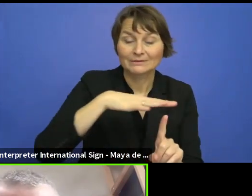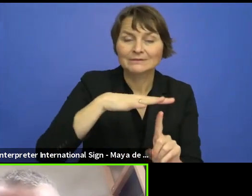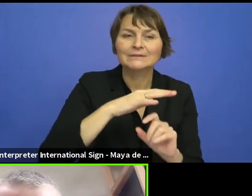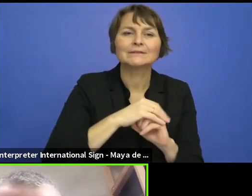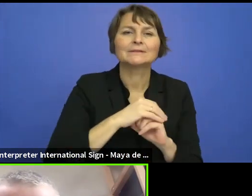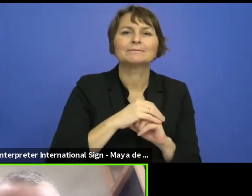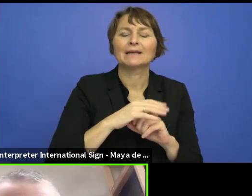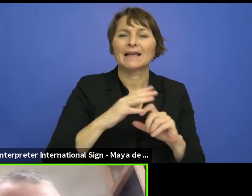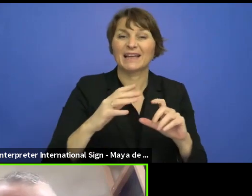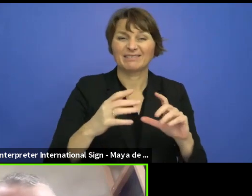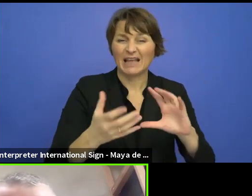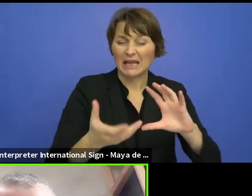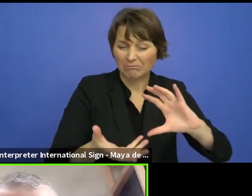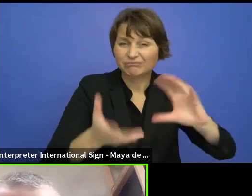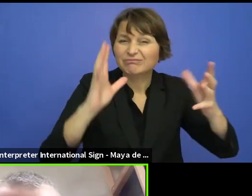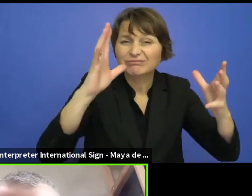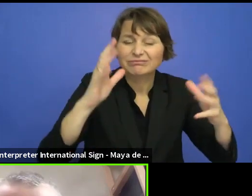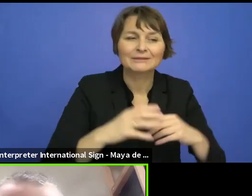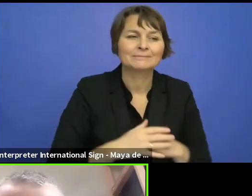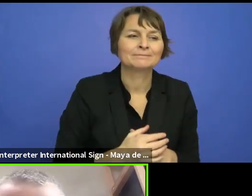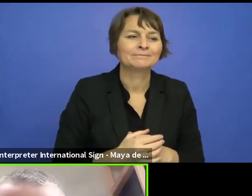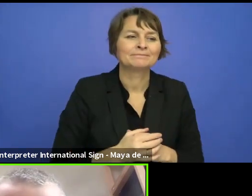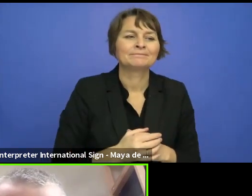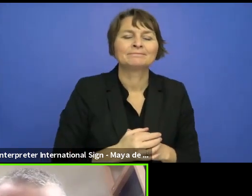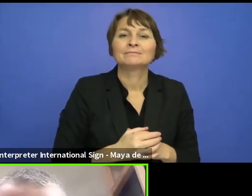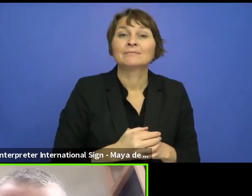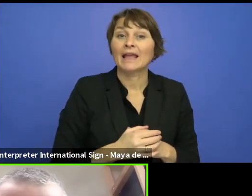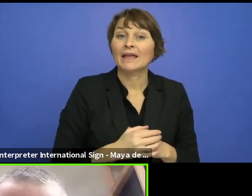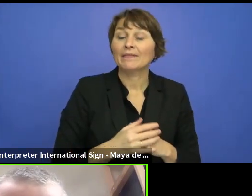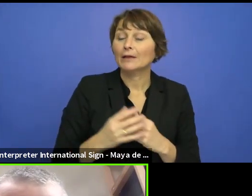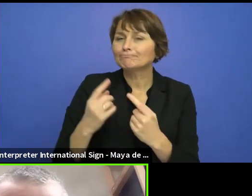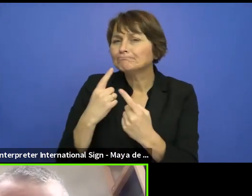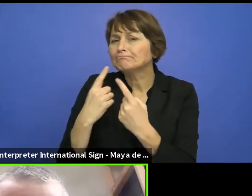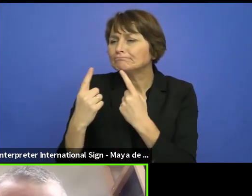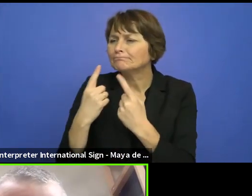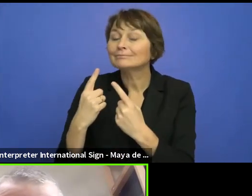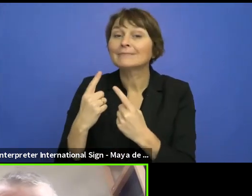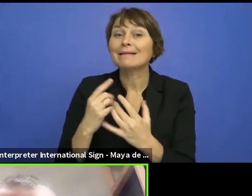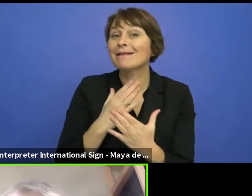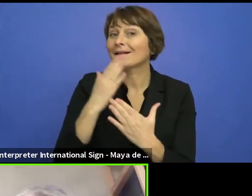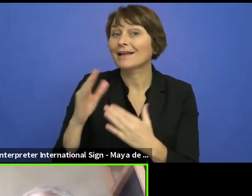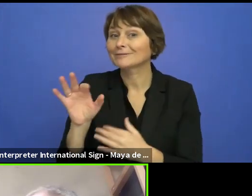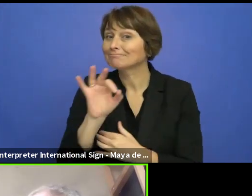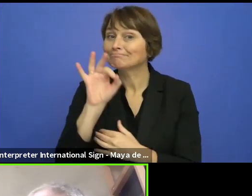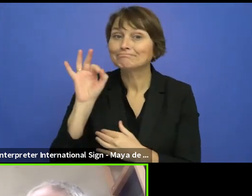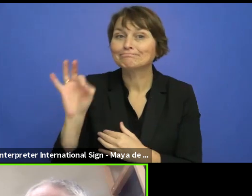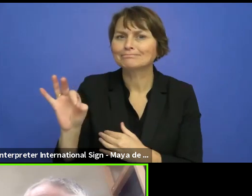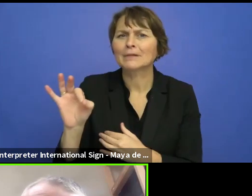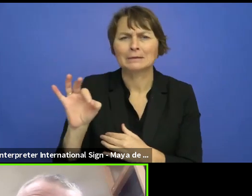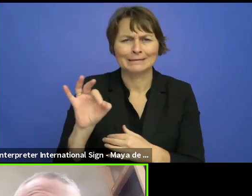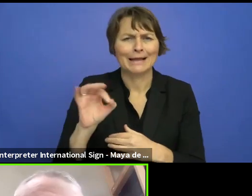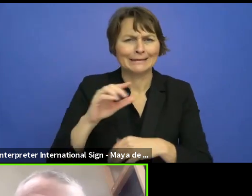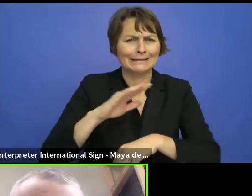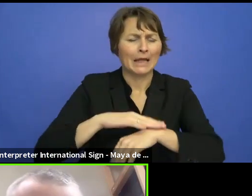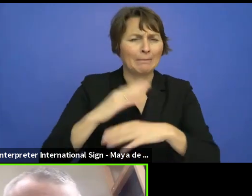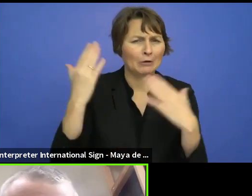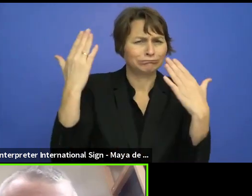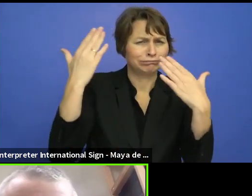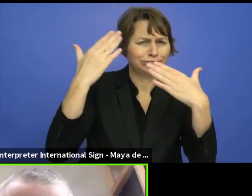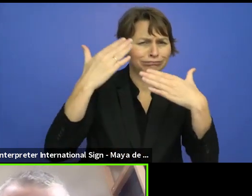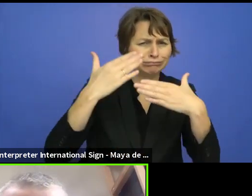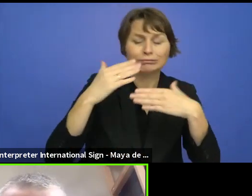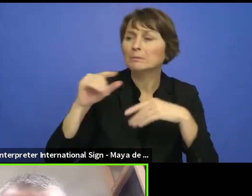catastrophe and things like that. And then at the end of the talk, the last question I asked him, and it was already late at night, it was like, what more you think